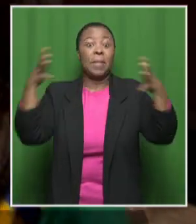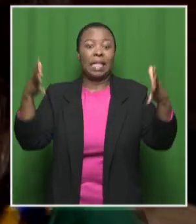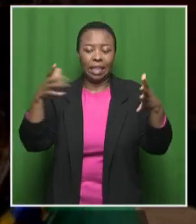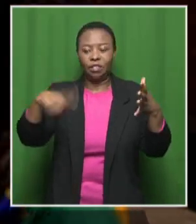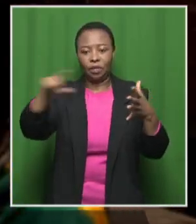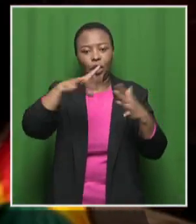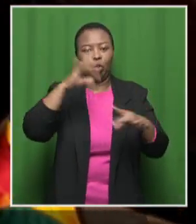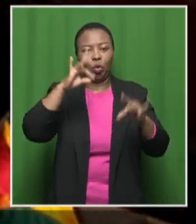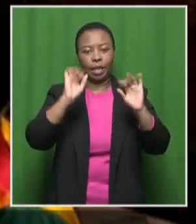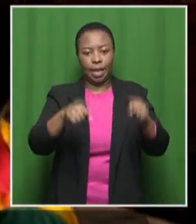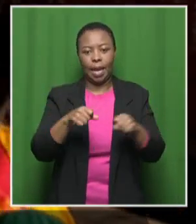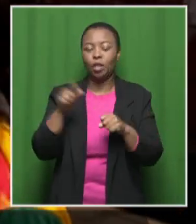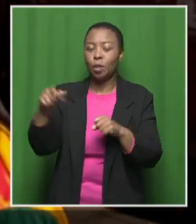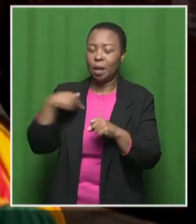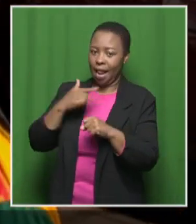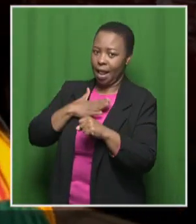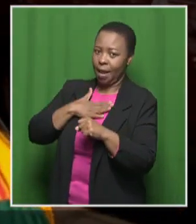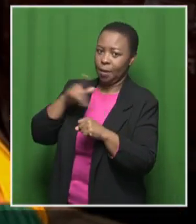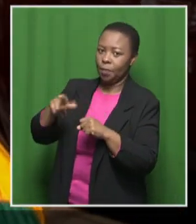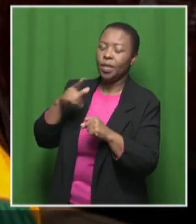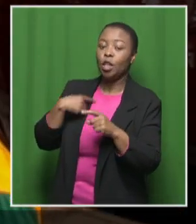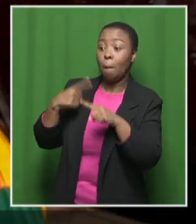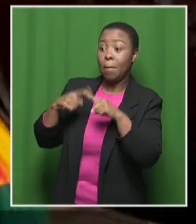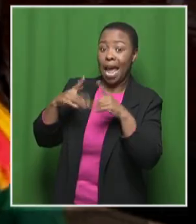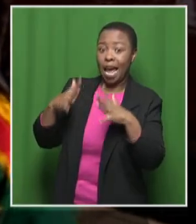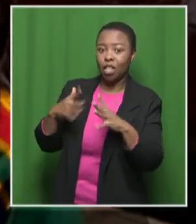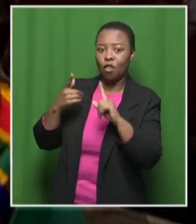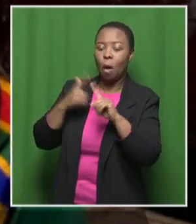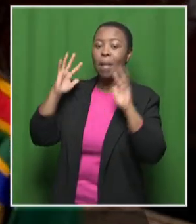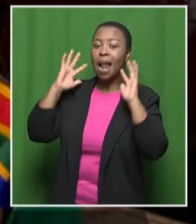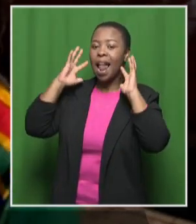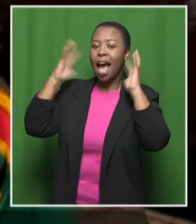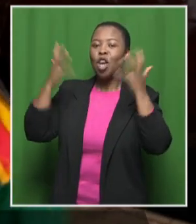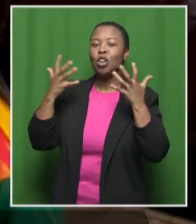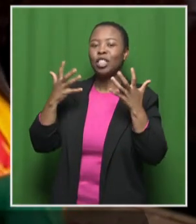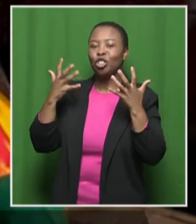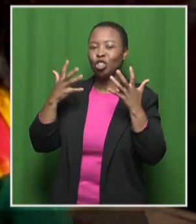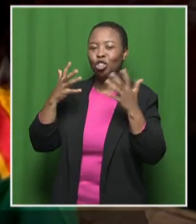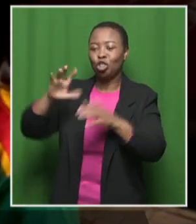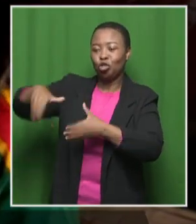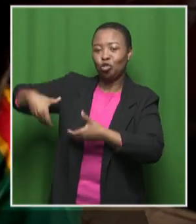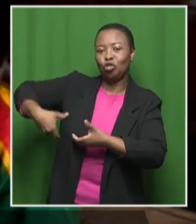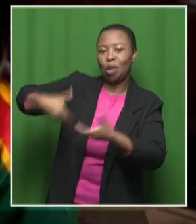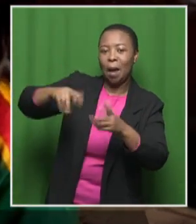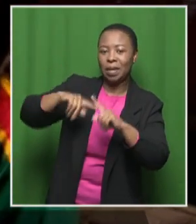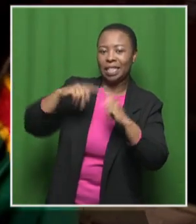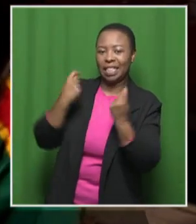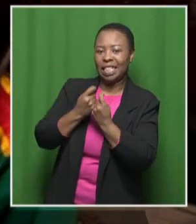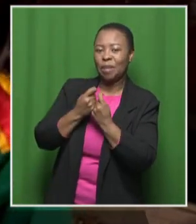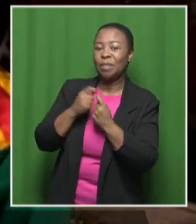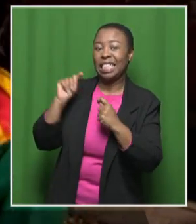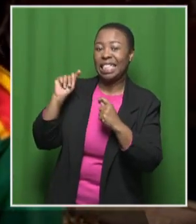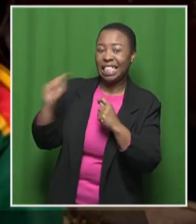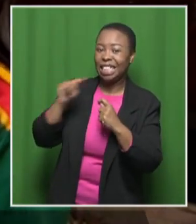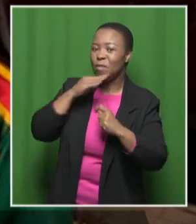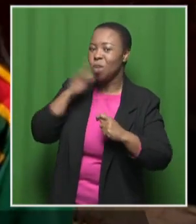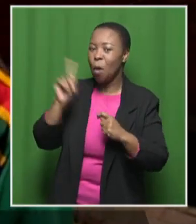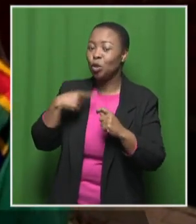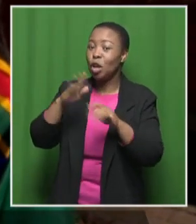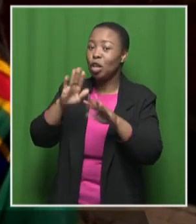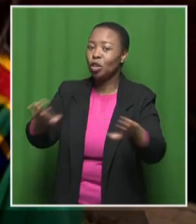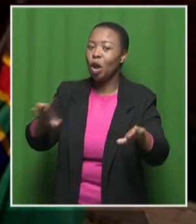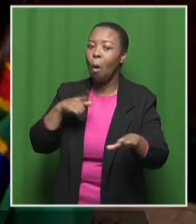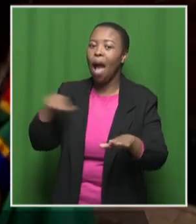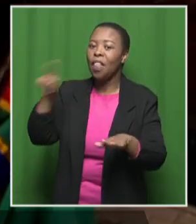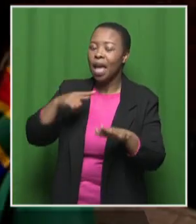Mr. Eastwood, we've brought out some of the players from the Lions rugby team. How much do you think this means to your students, especially because you say they